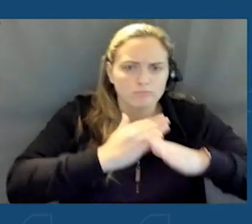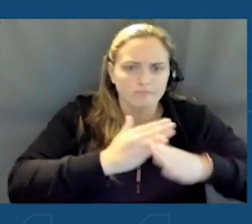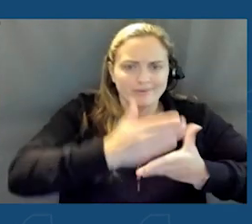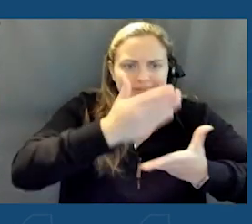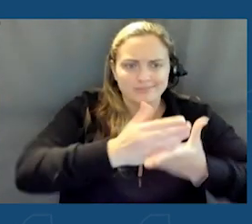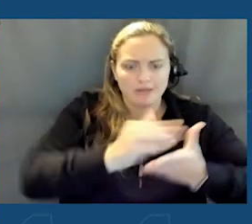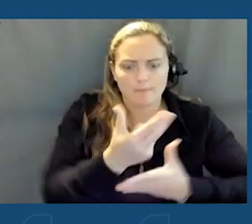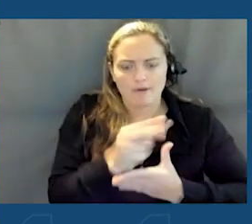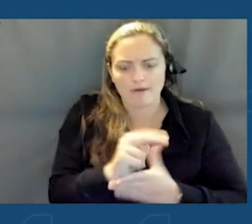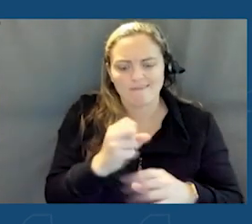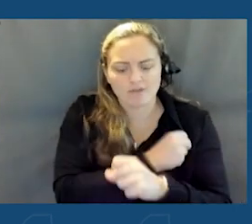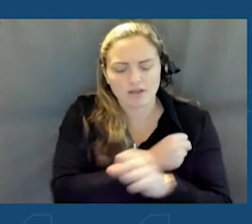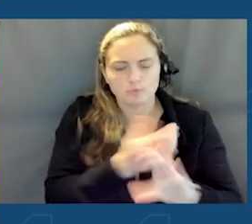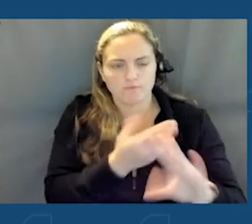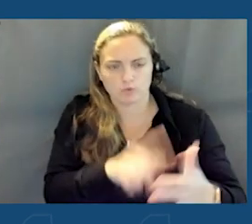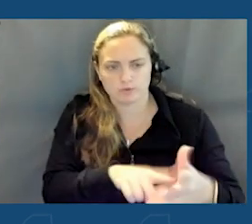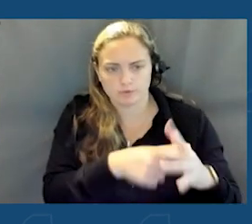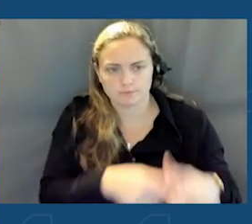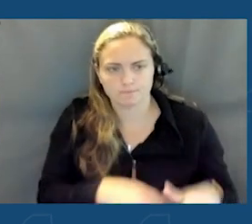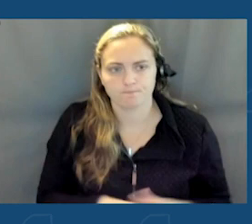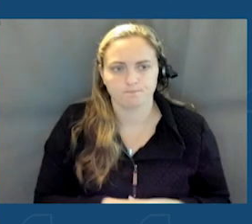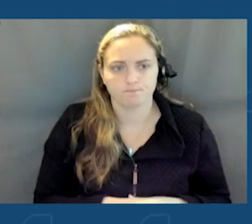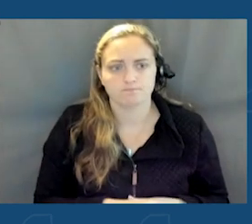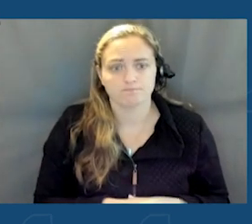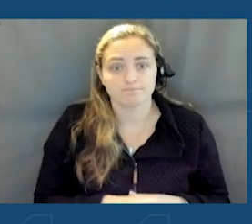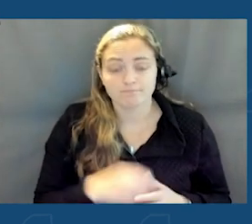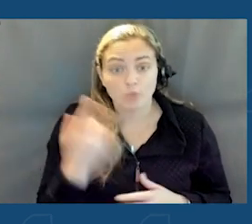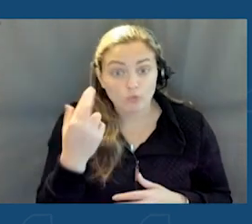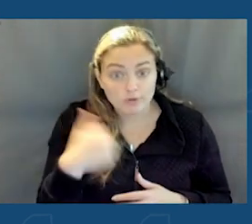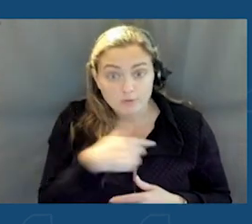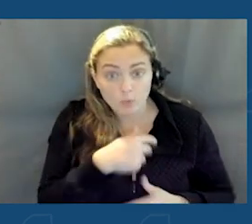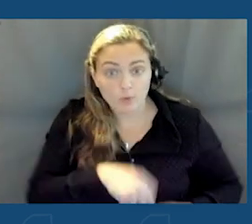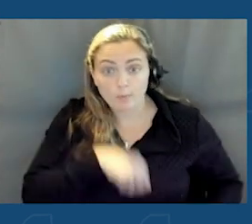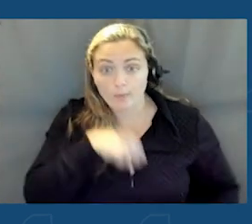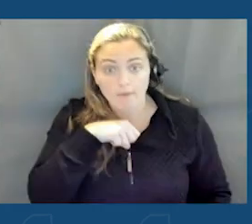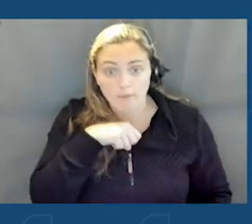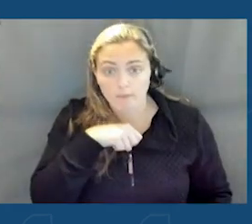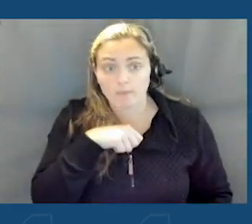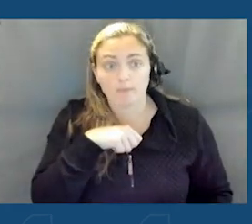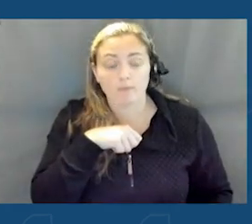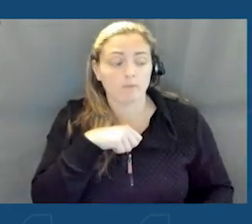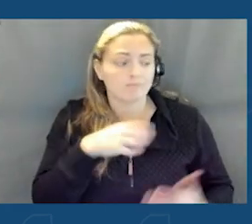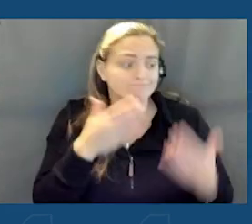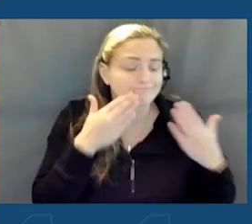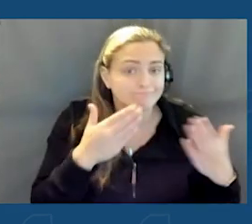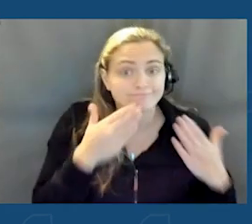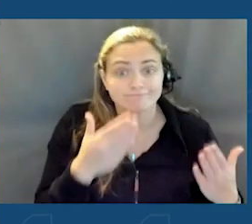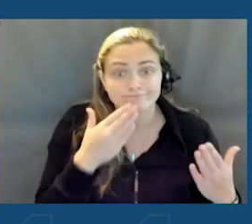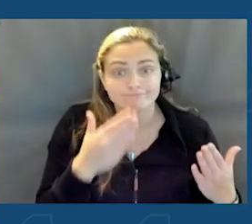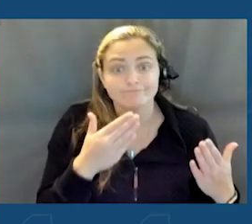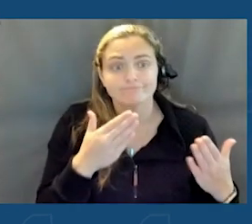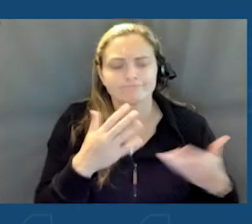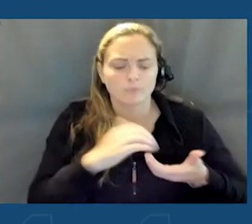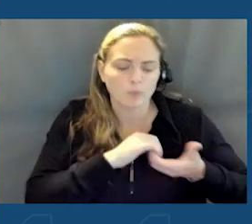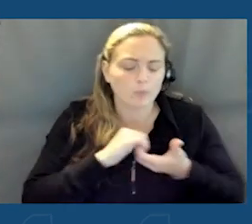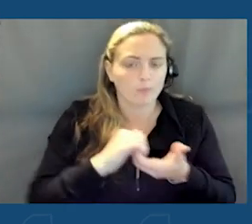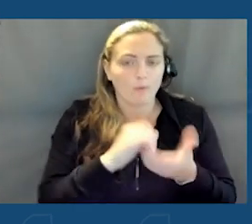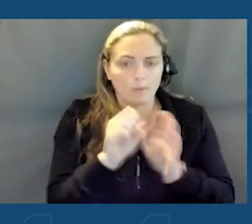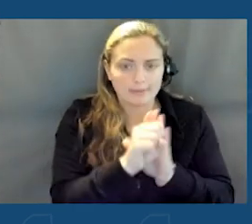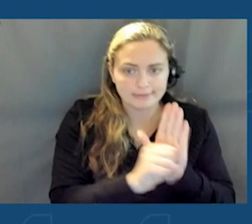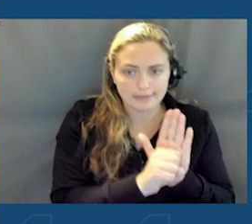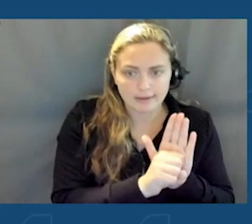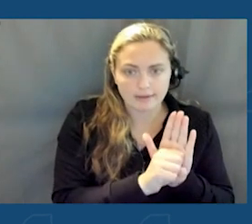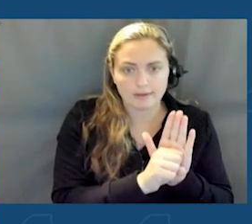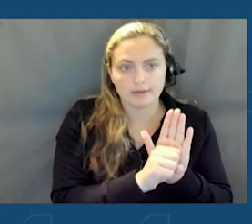it starts. That's why we're so proud and so grateful to partner with the state,